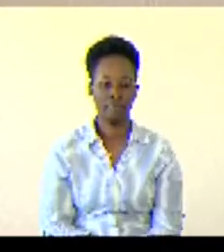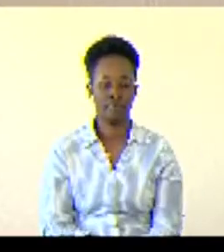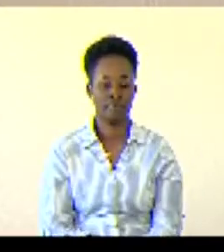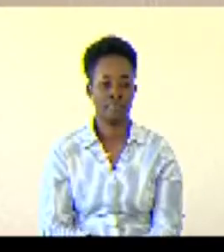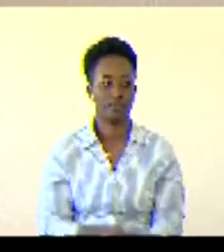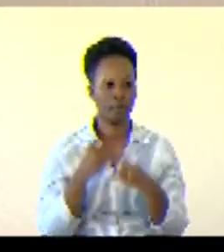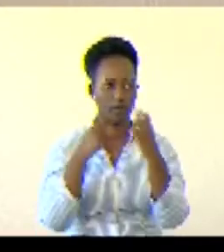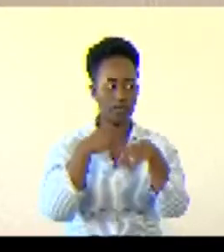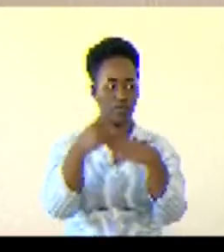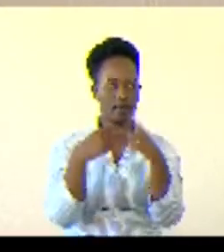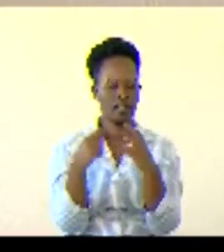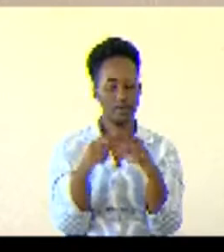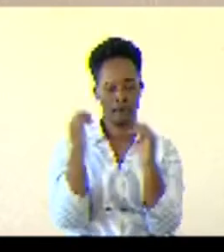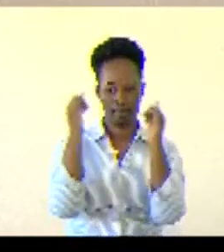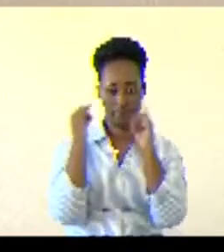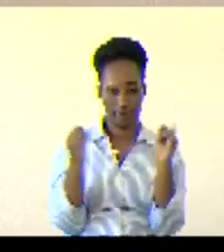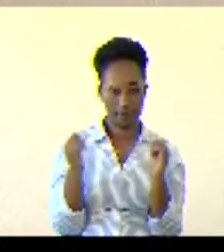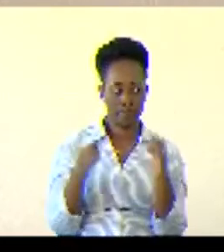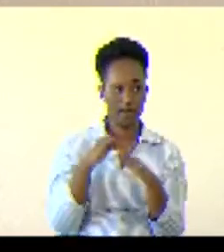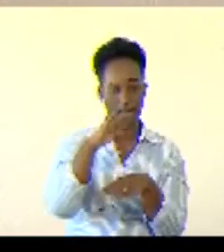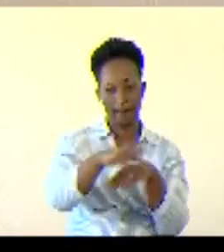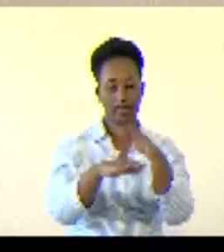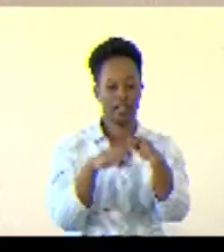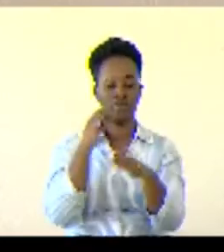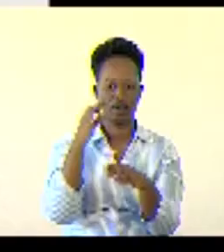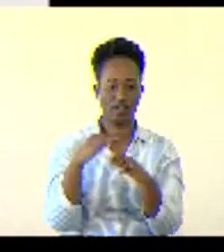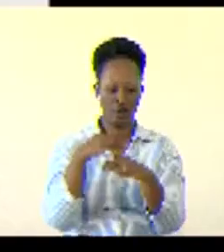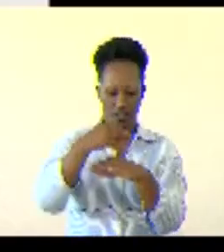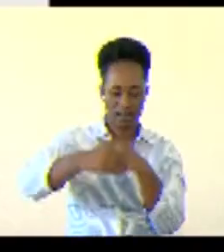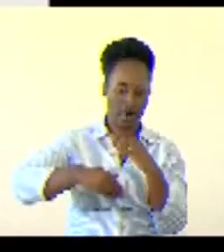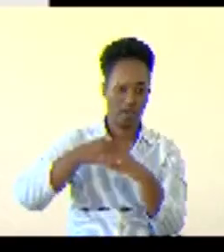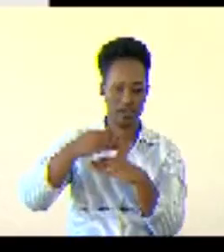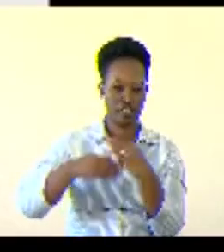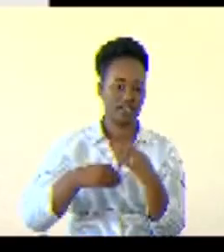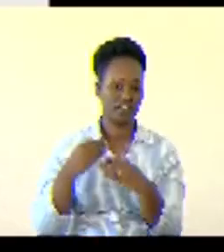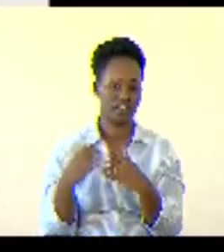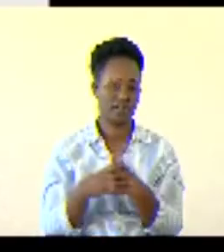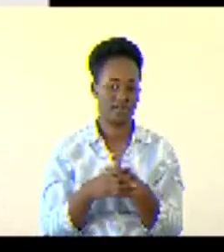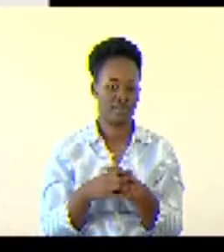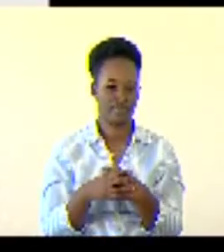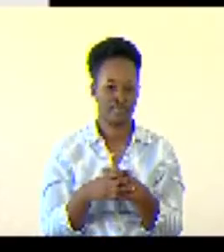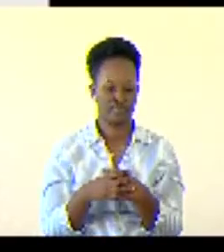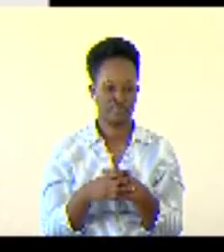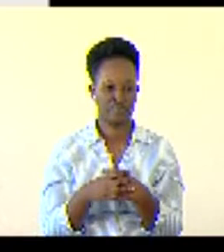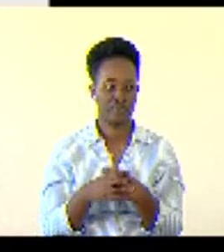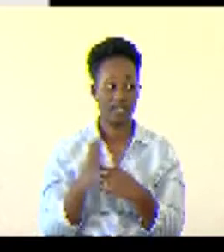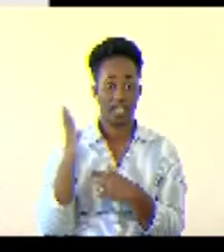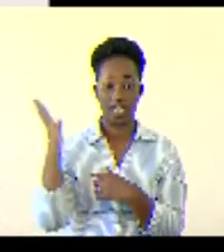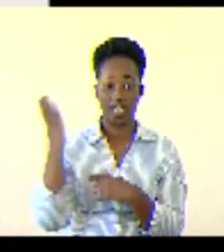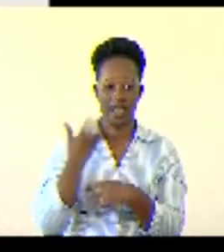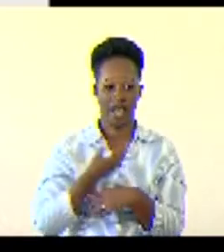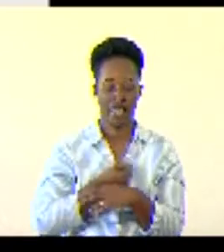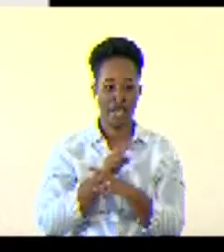Let's go to the diagram that shows the process of surrounding and engulfing, surrounding soiled particles. Here I have